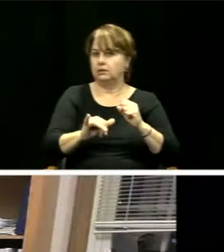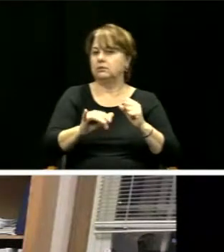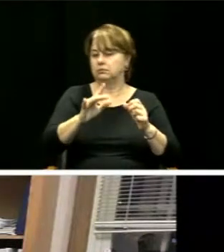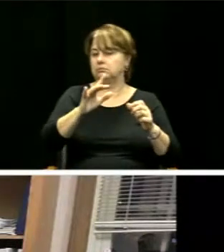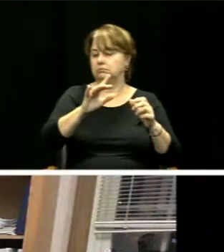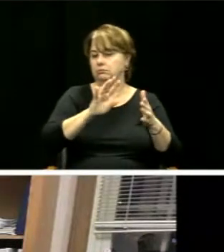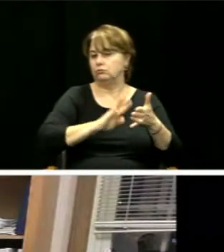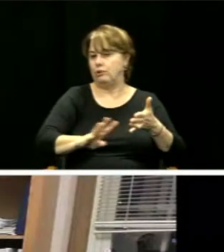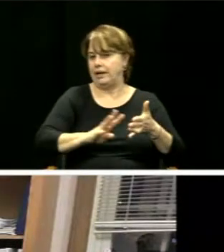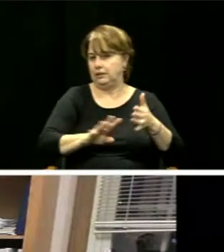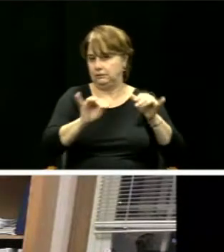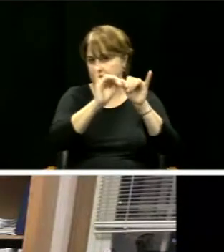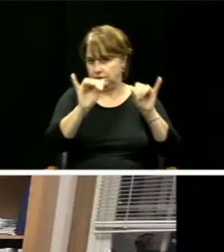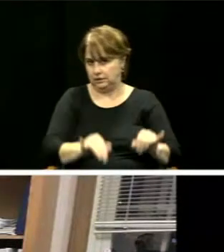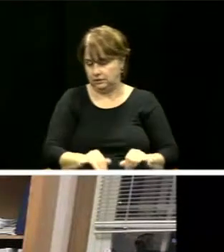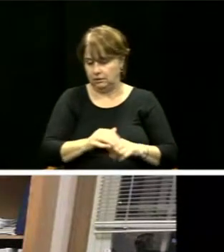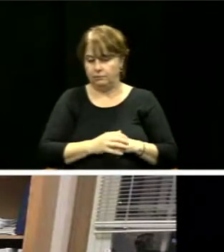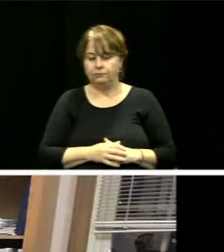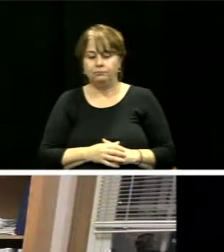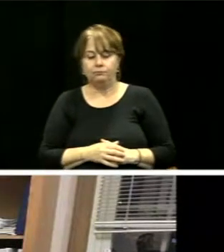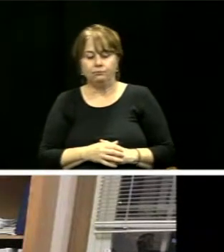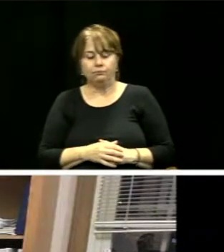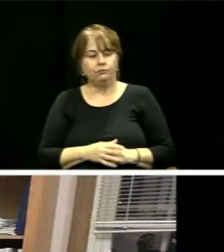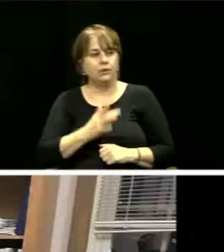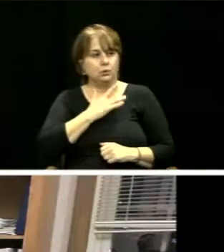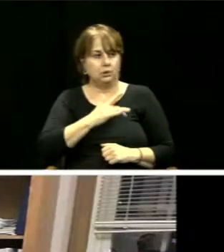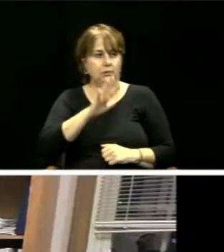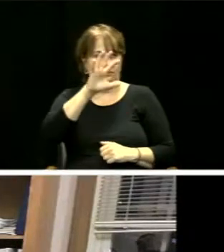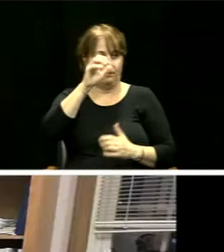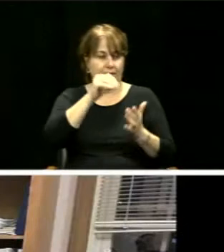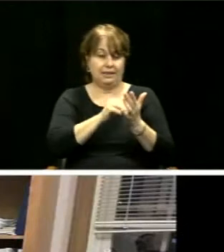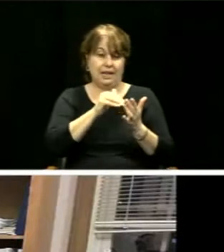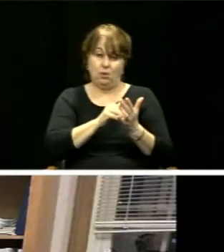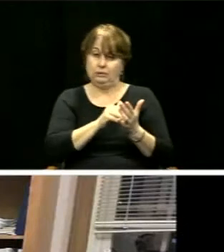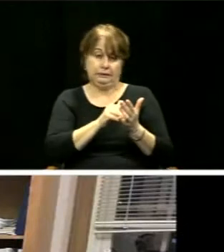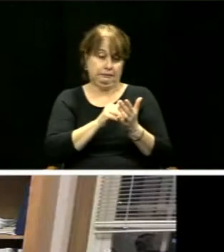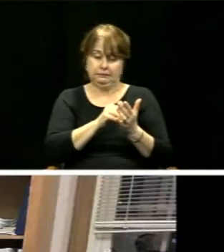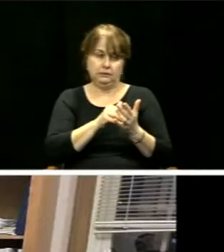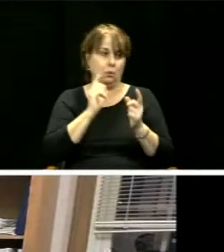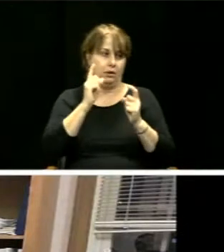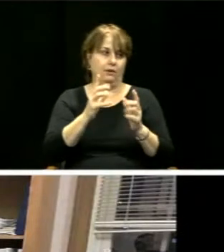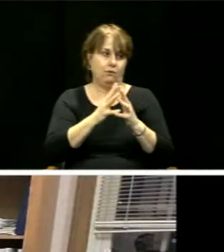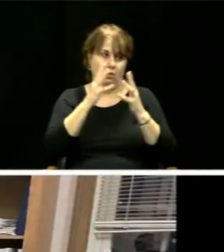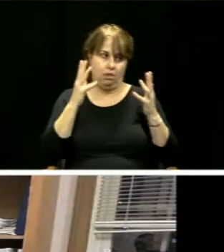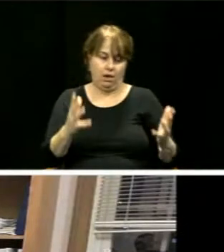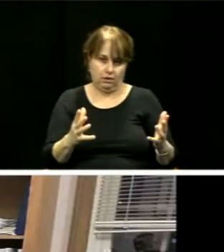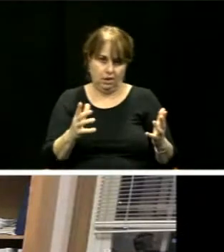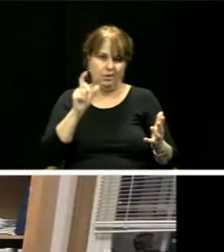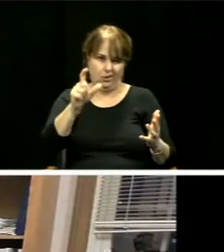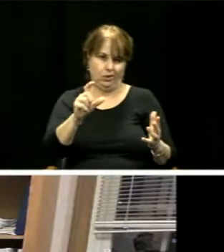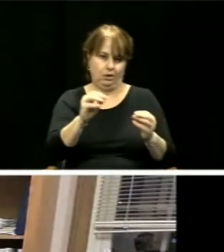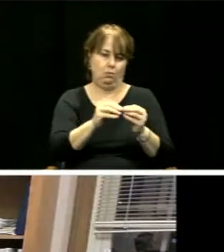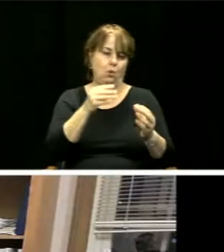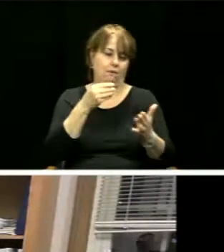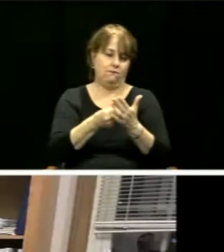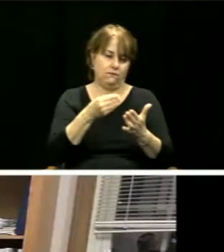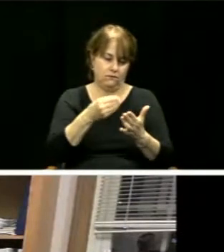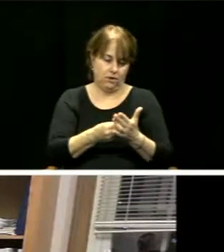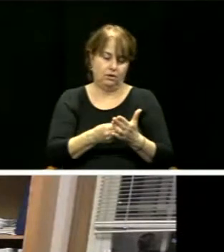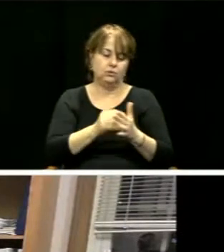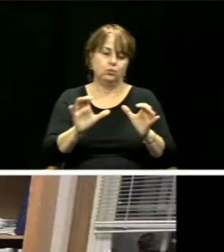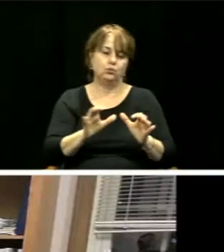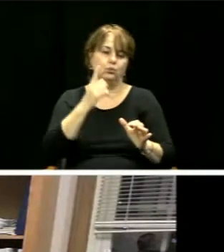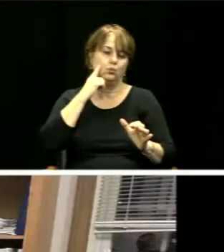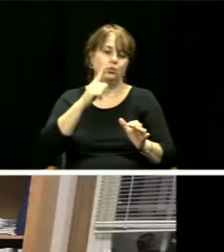for various things, but typically 500,000 doesn't get you anywhere near the amount of funding you would need to do what's recommended in